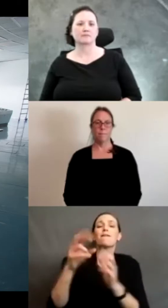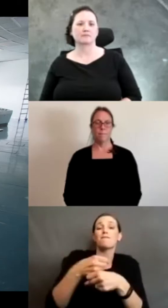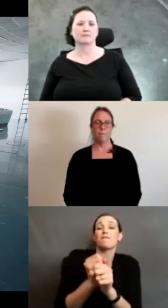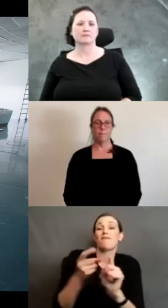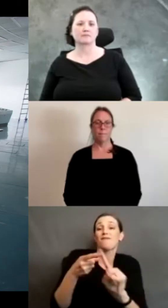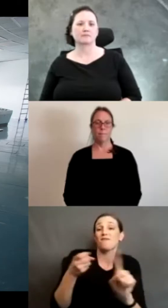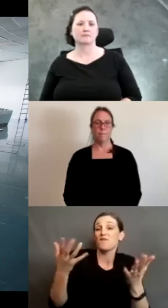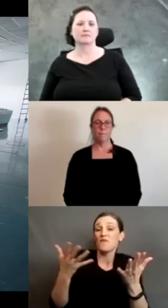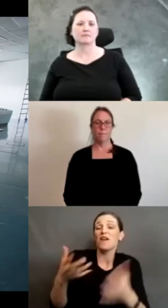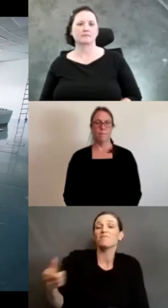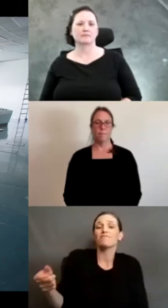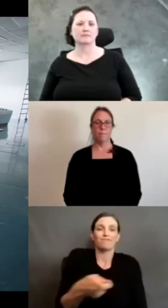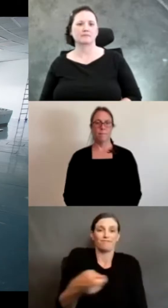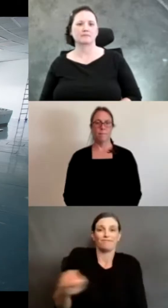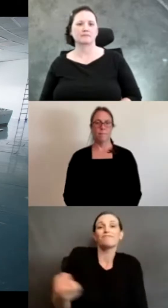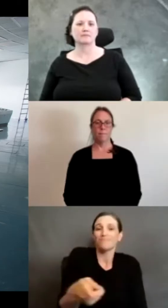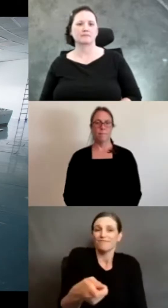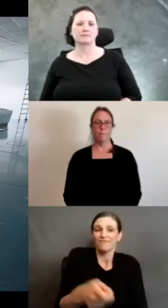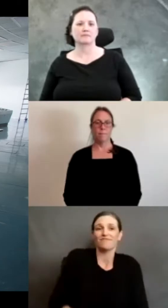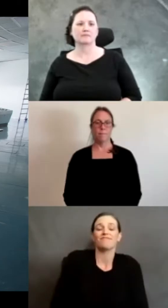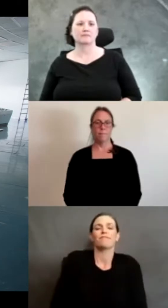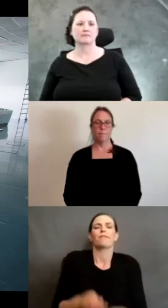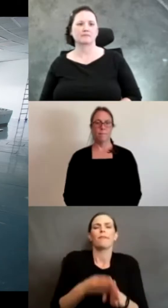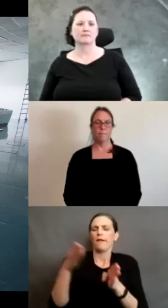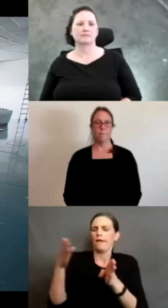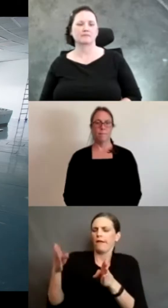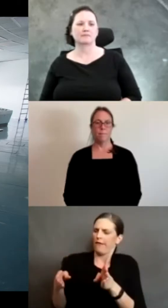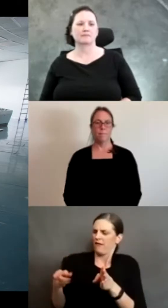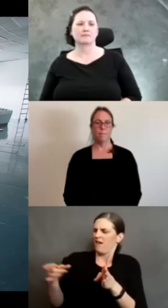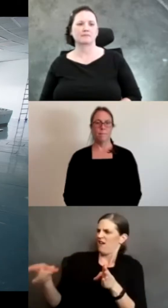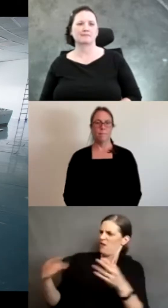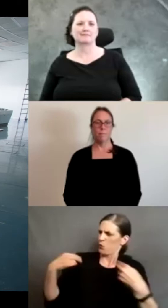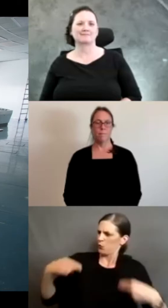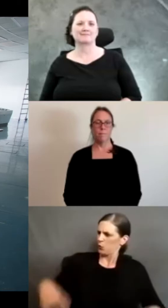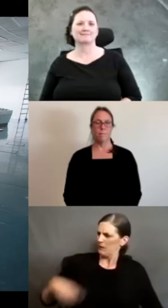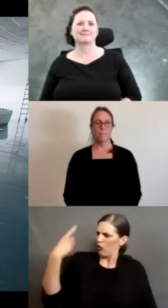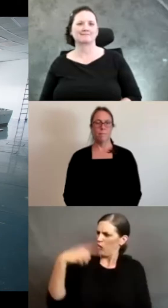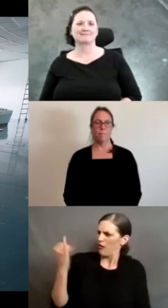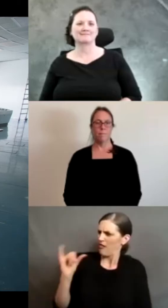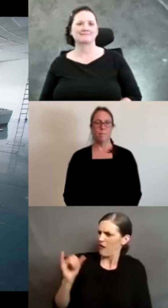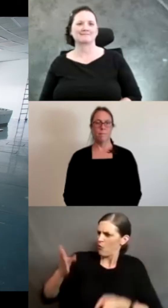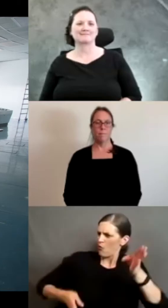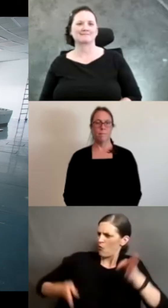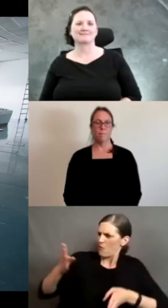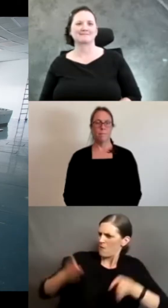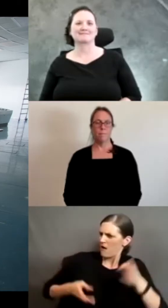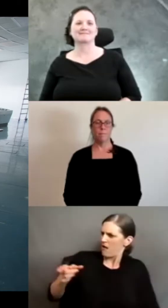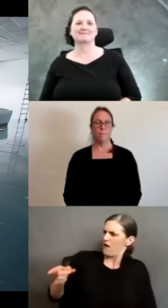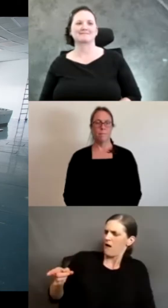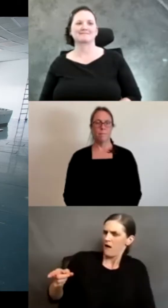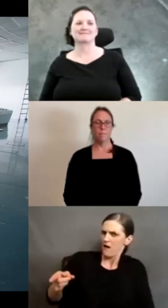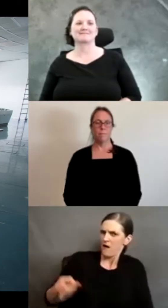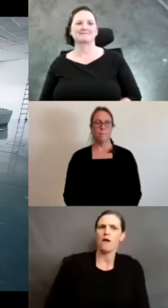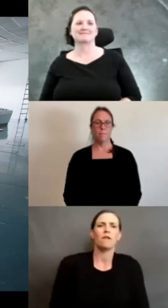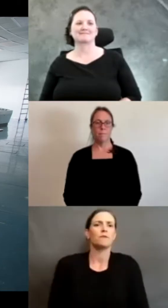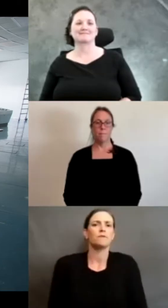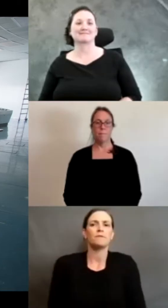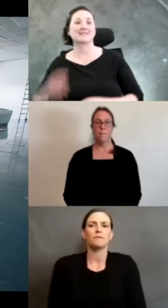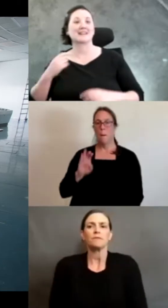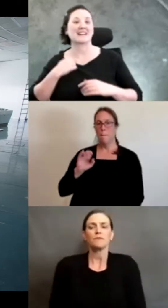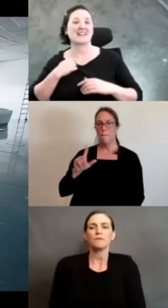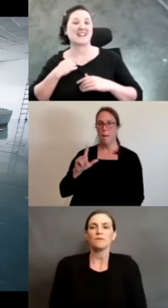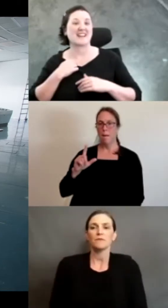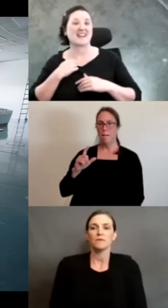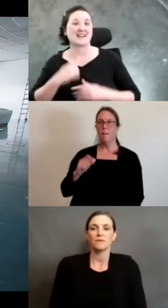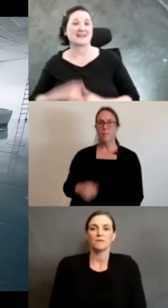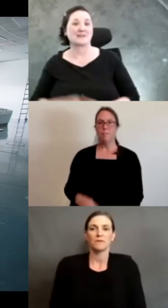Next to Bill and Johnny stands a very human-looking robot. I have made all the final adjustments to the robot. We are